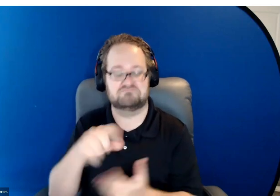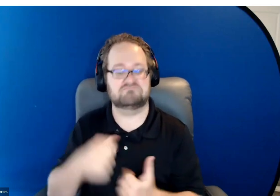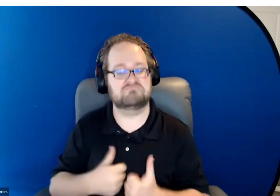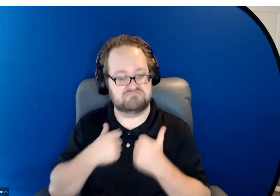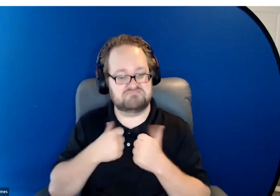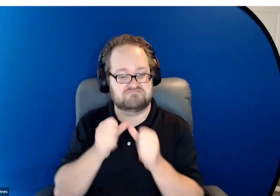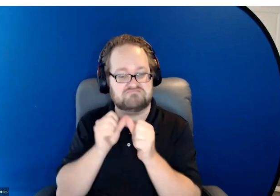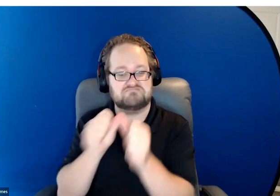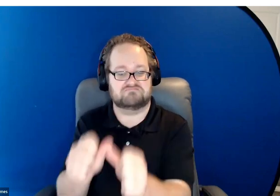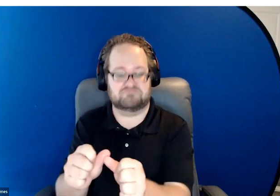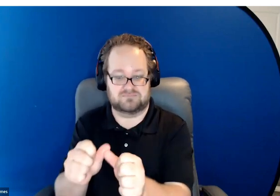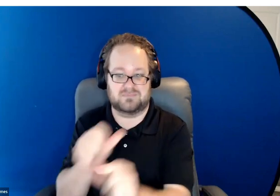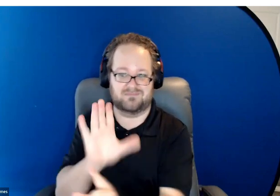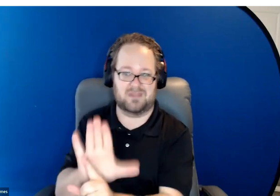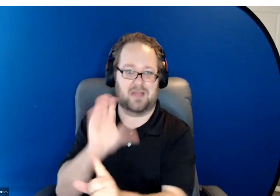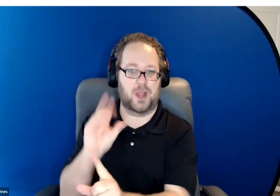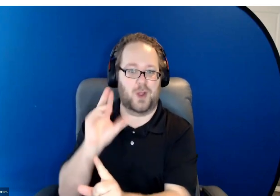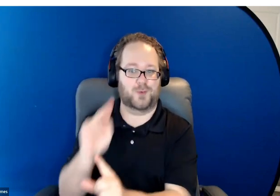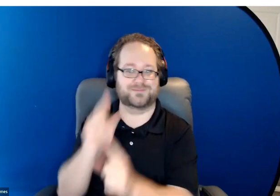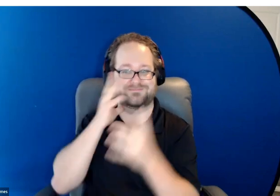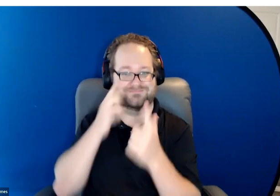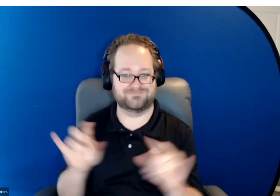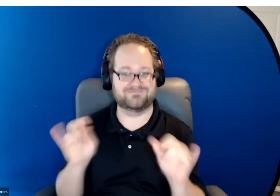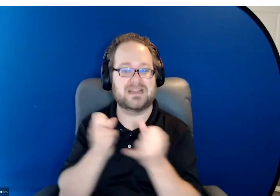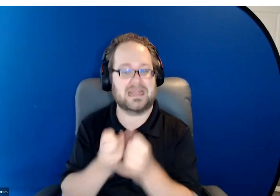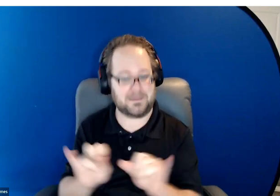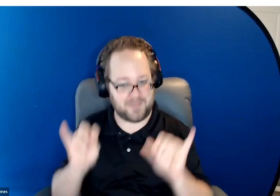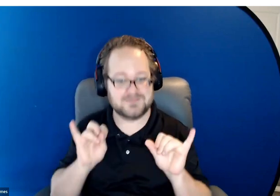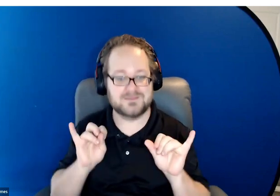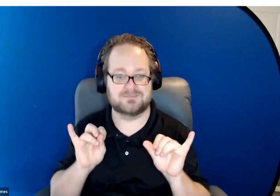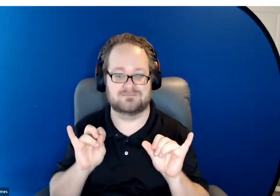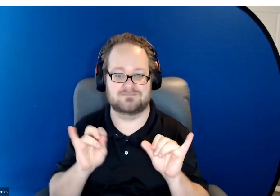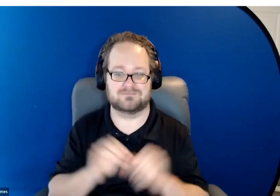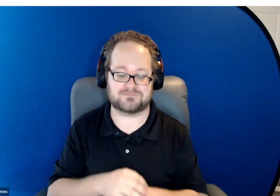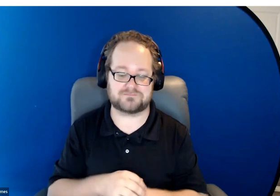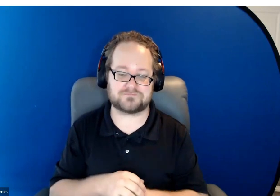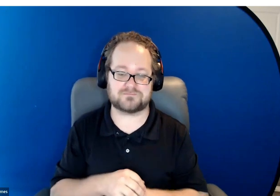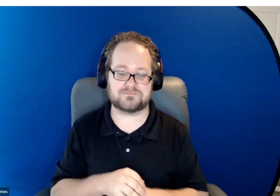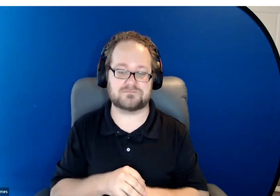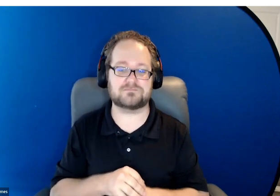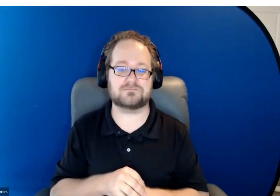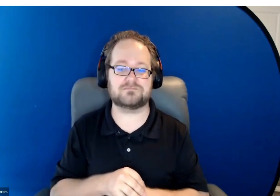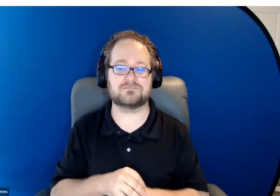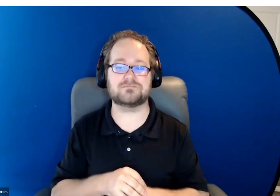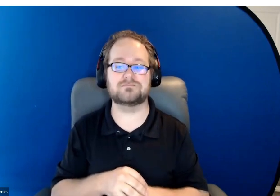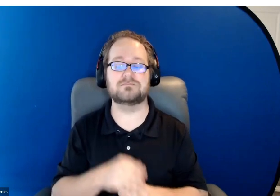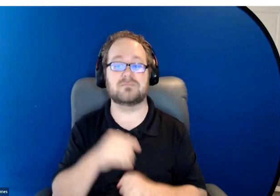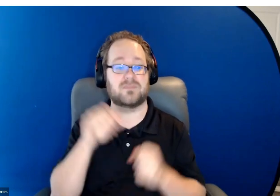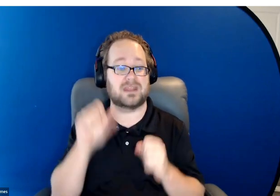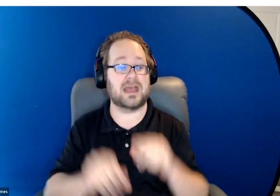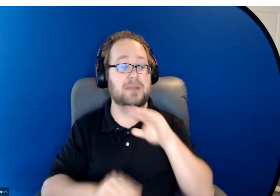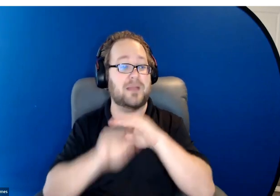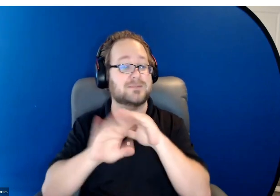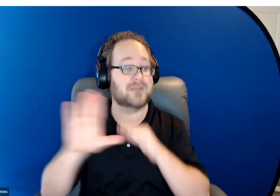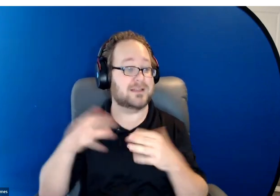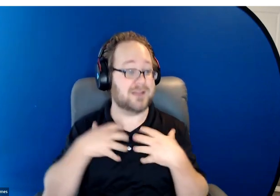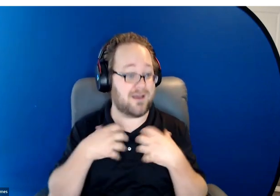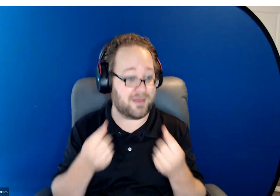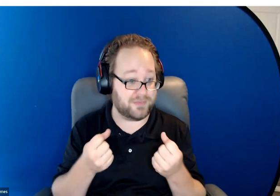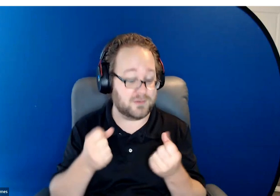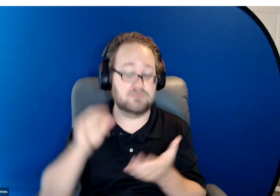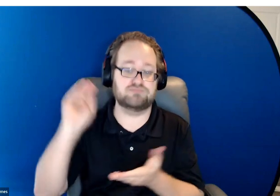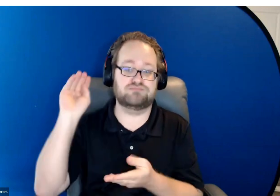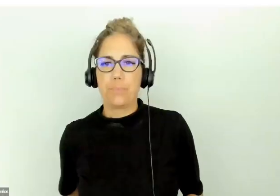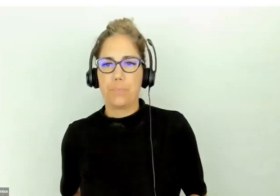the final domain is about the ways older adults can maximize their health and reduce preventable disease and